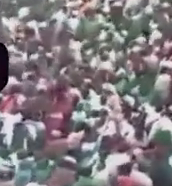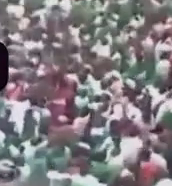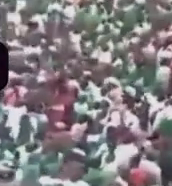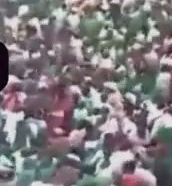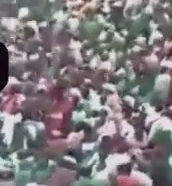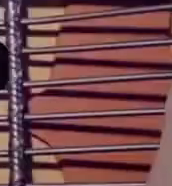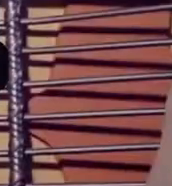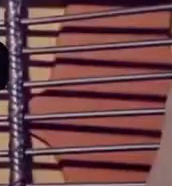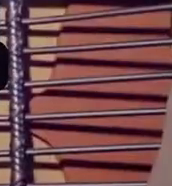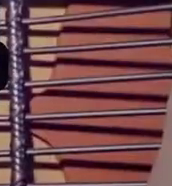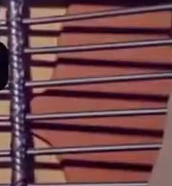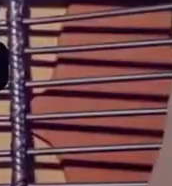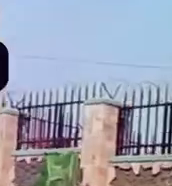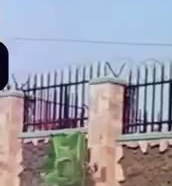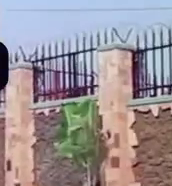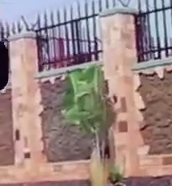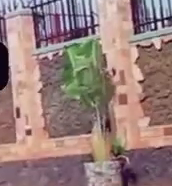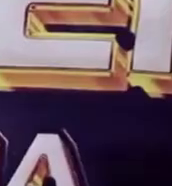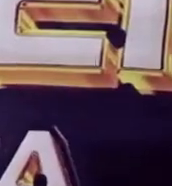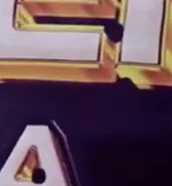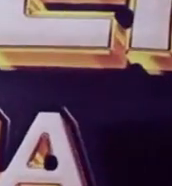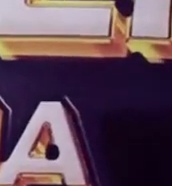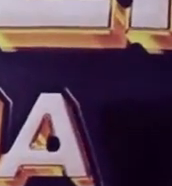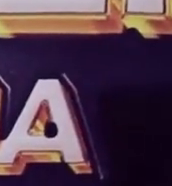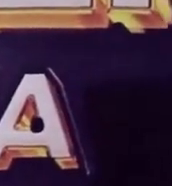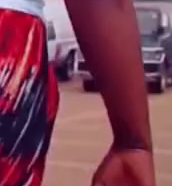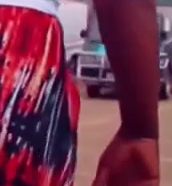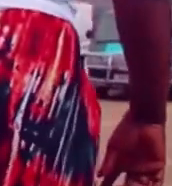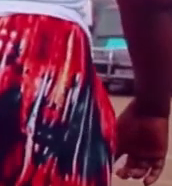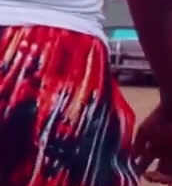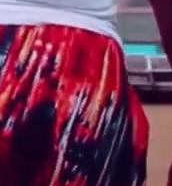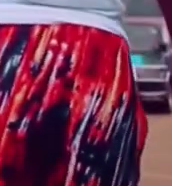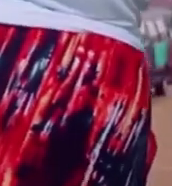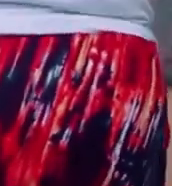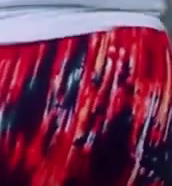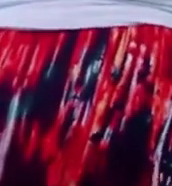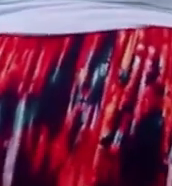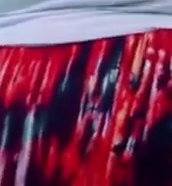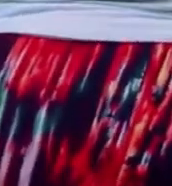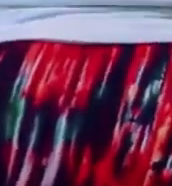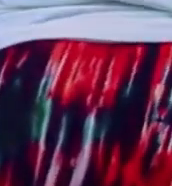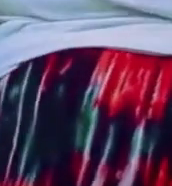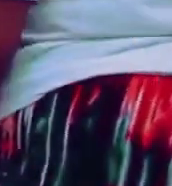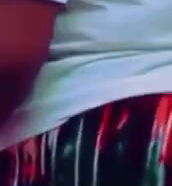April 2024, at Mityana Sazel Ground,